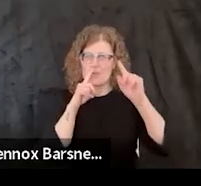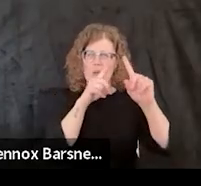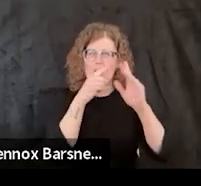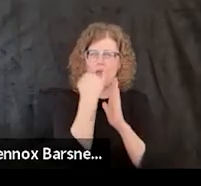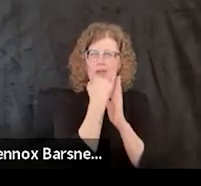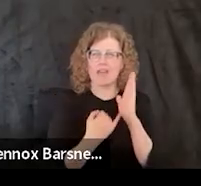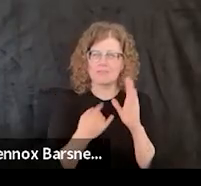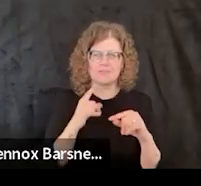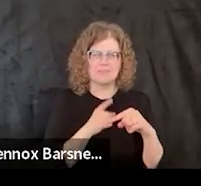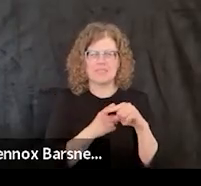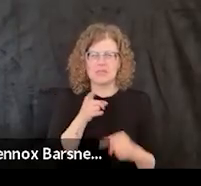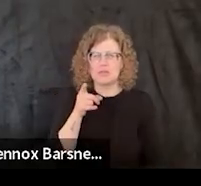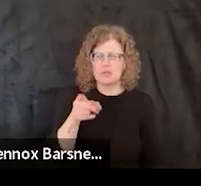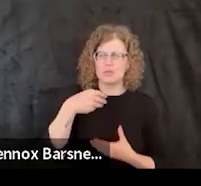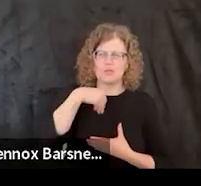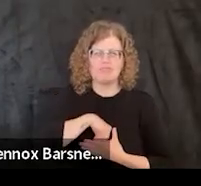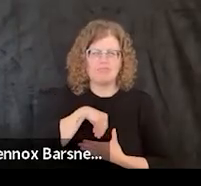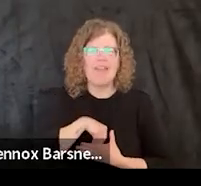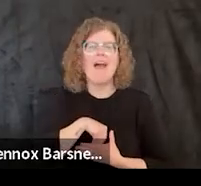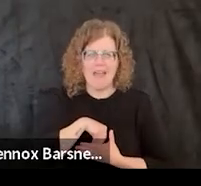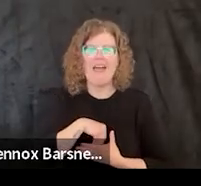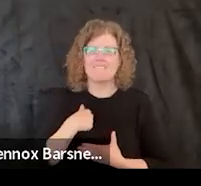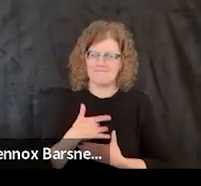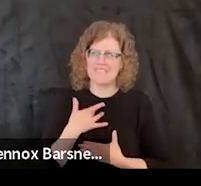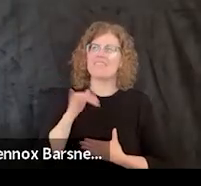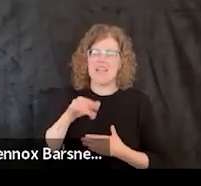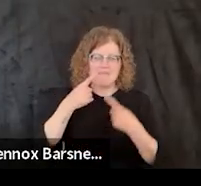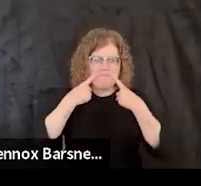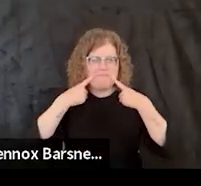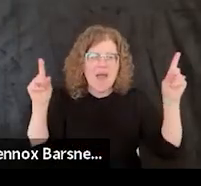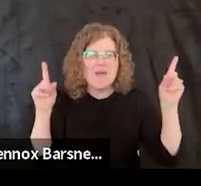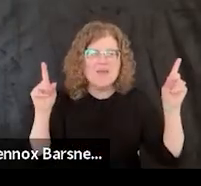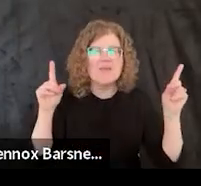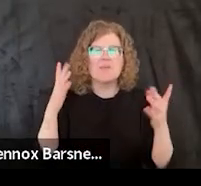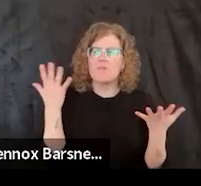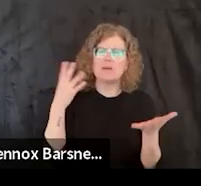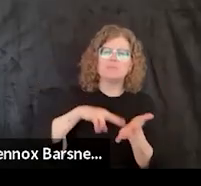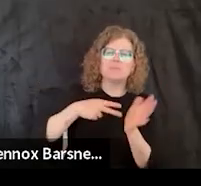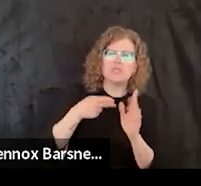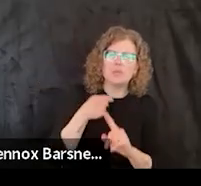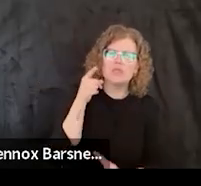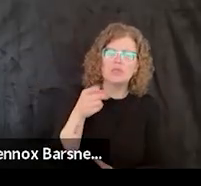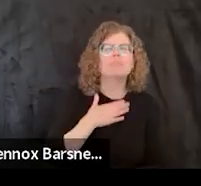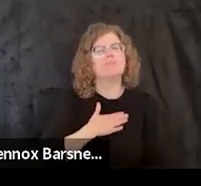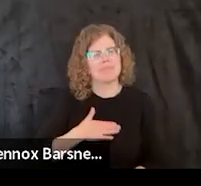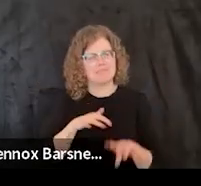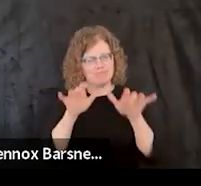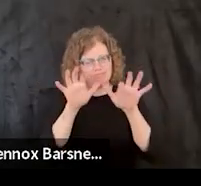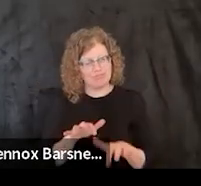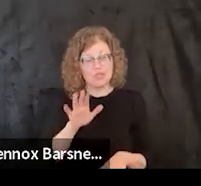you. Consider how this project might impact your artistic work, practice, or